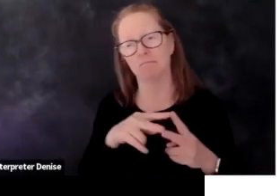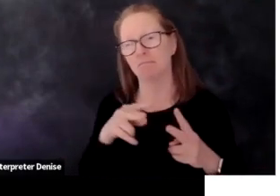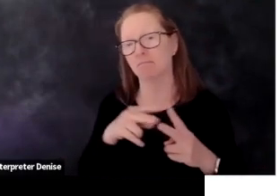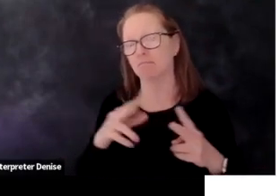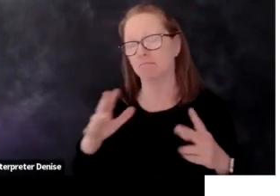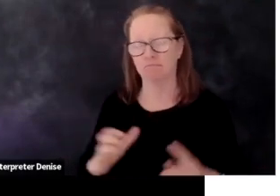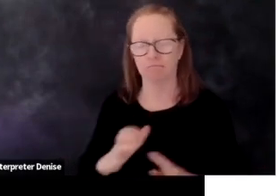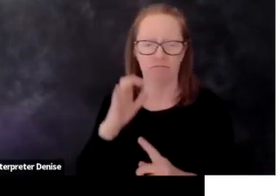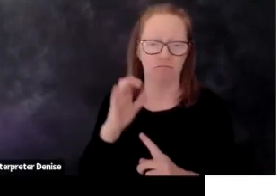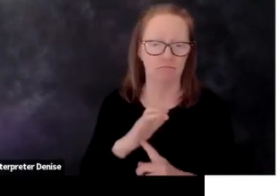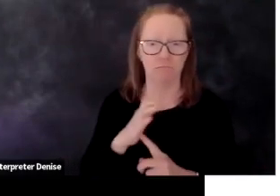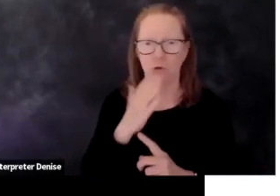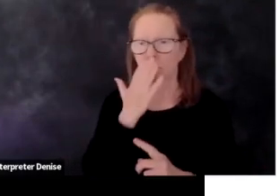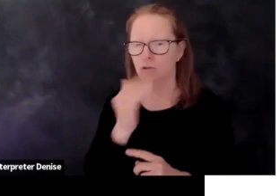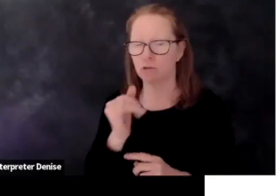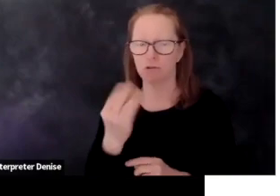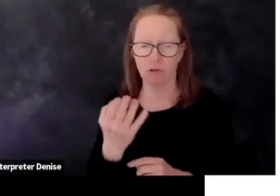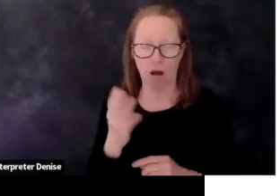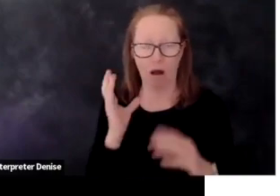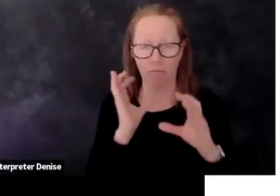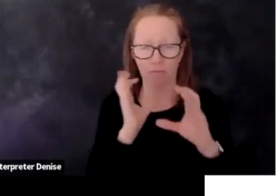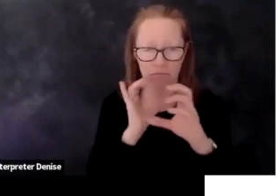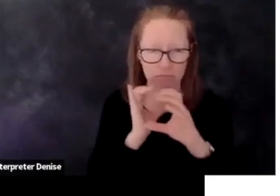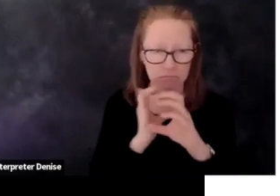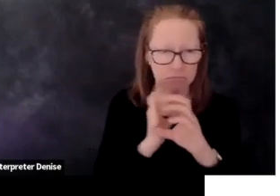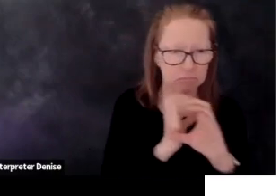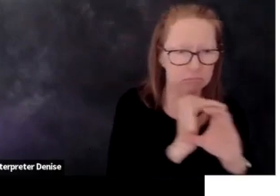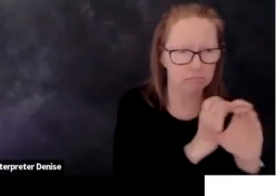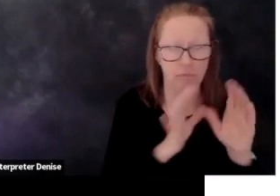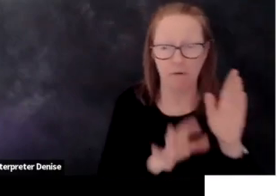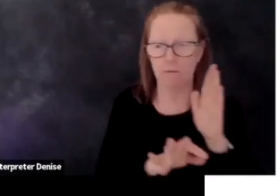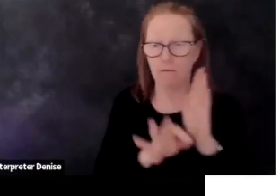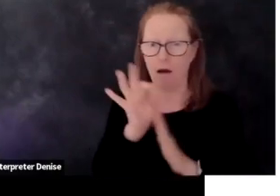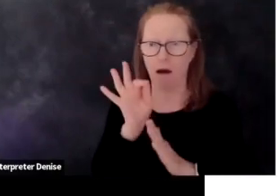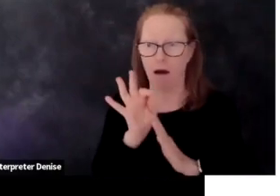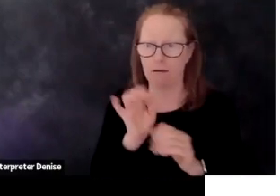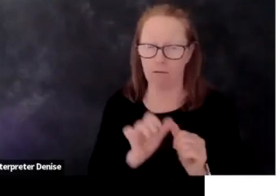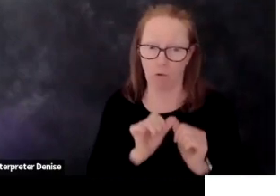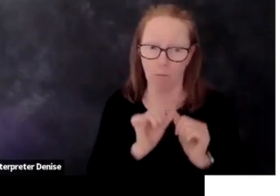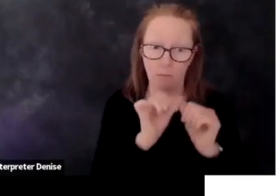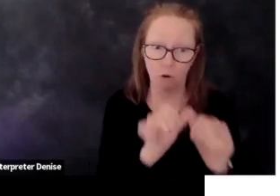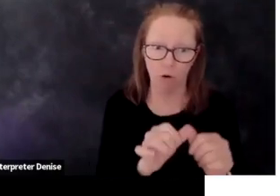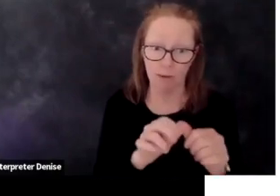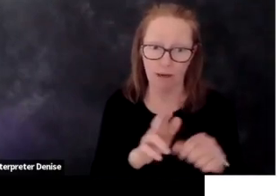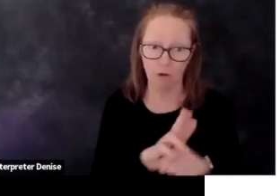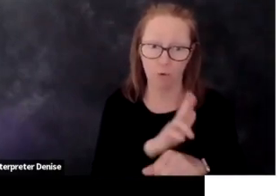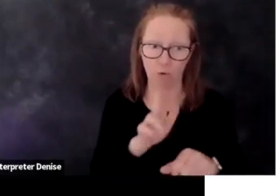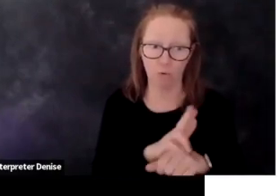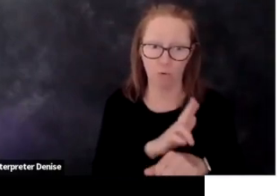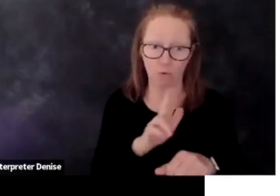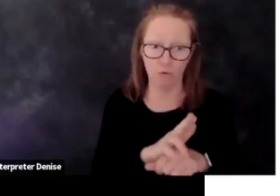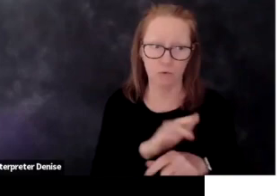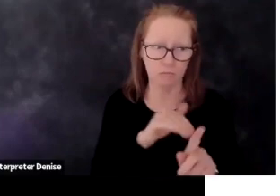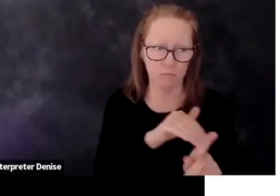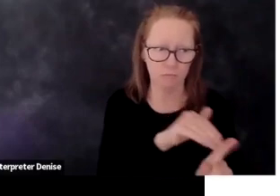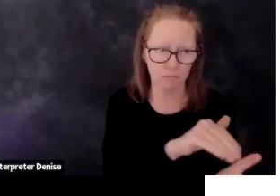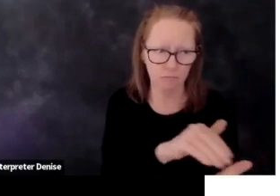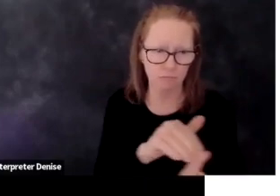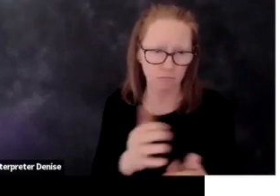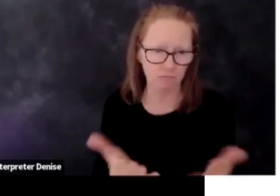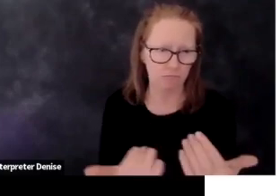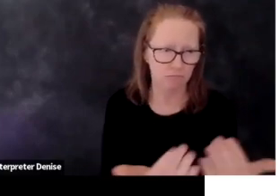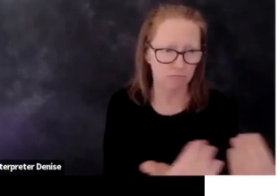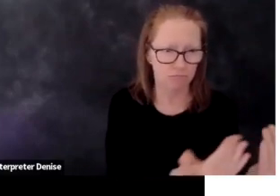in finding space for all the permitted users, and their input or feedback